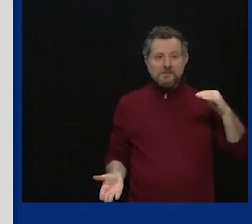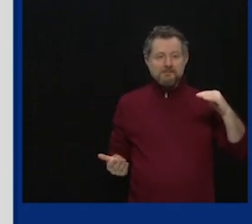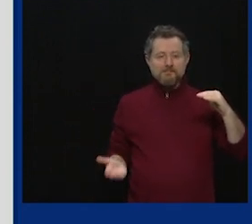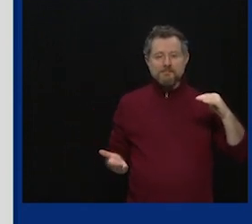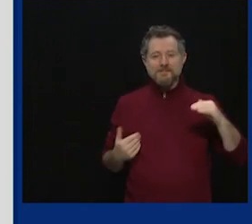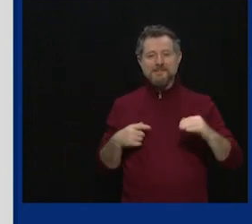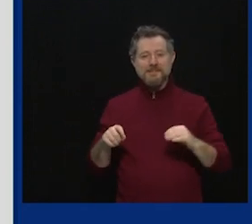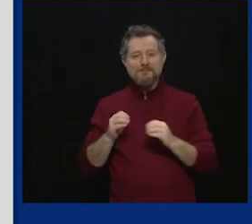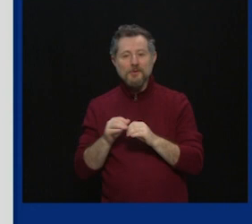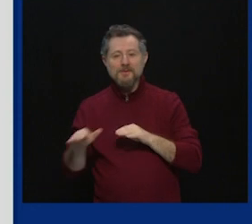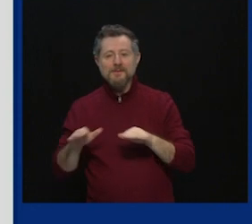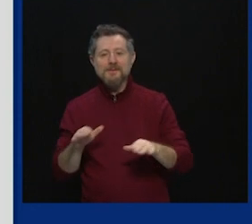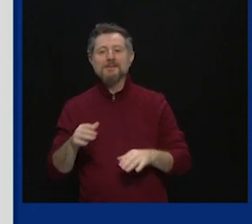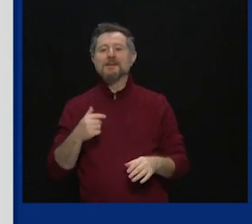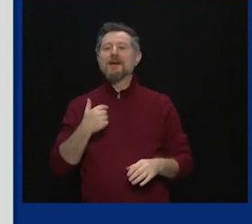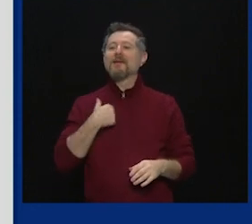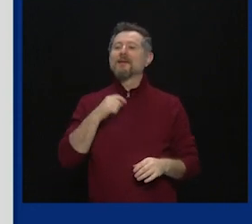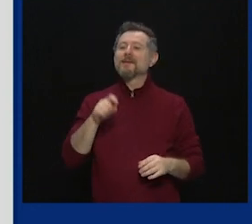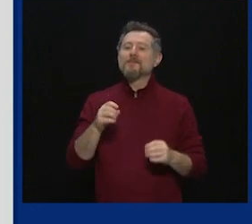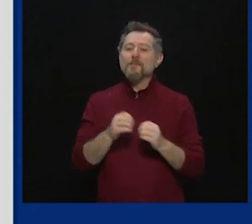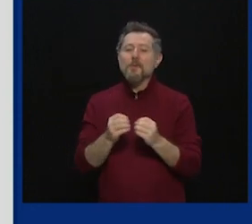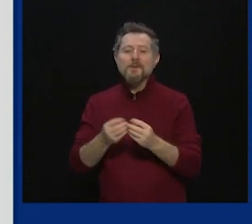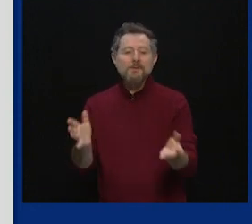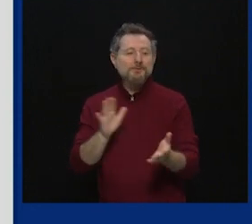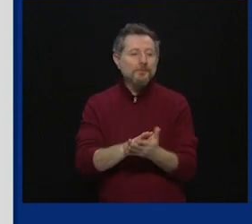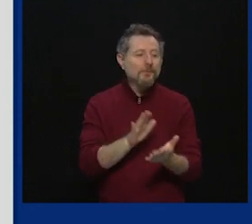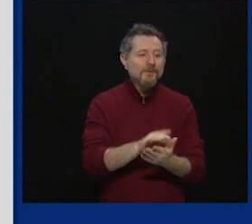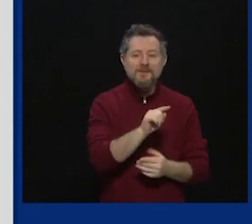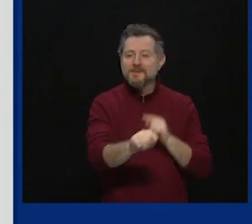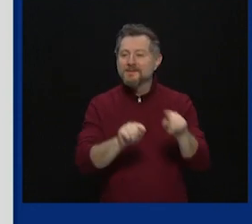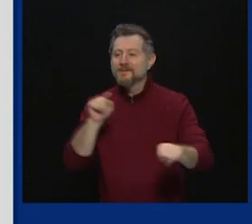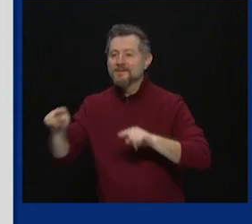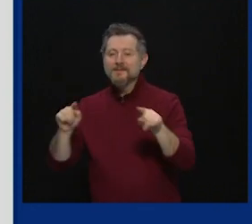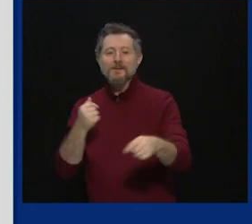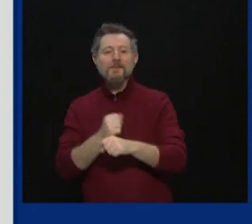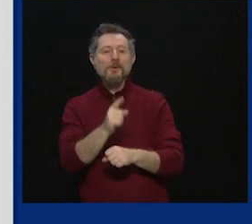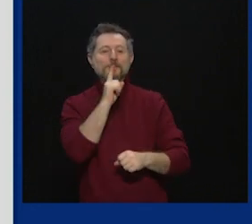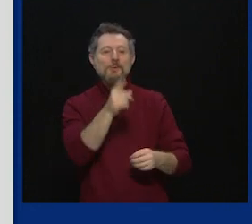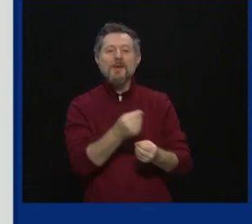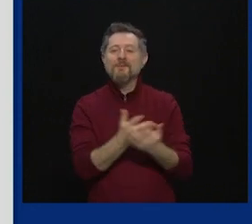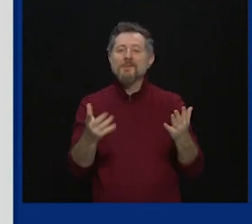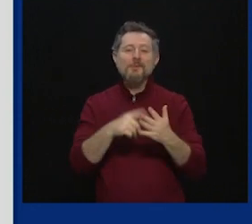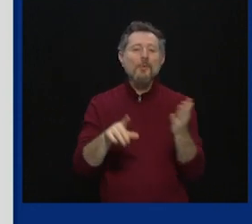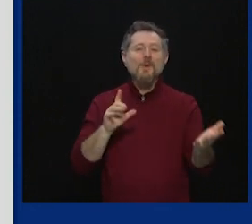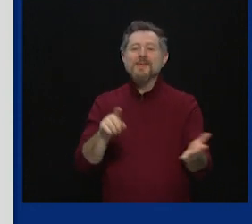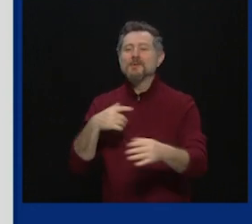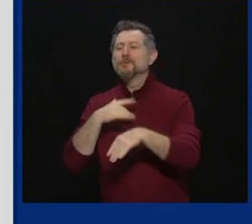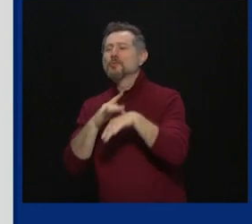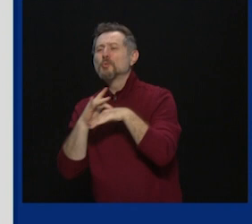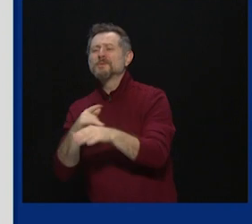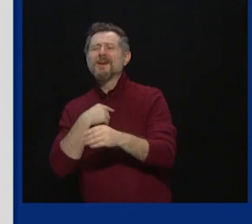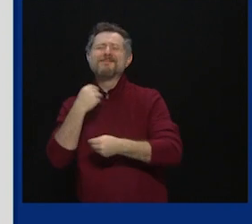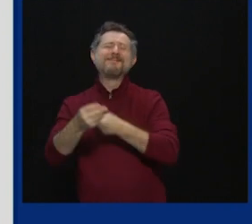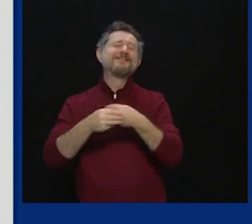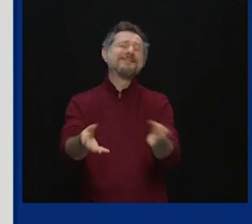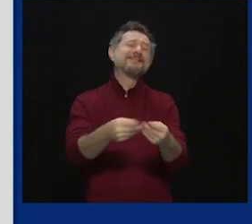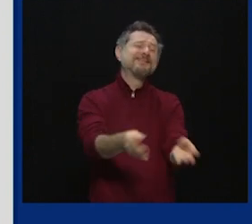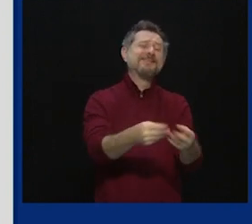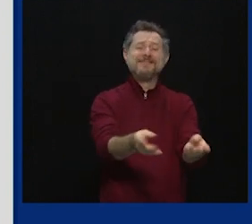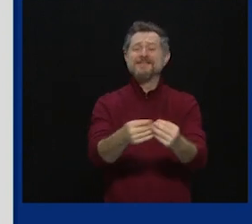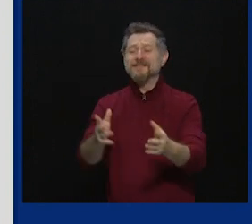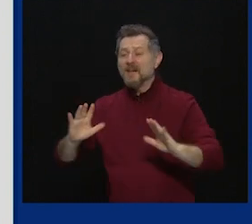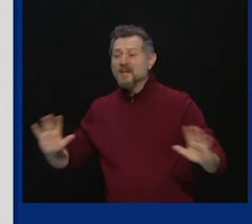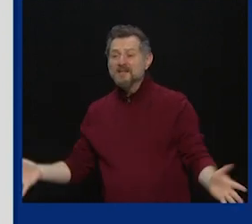in-school pop-up sites. We'll make sure all the resources they need are available, and we just have to stimulate more interest in protecting